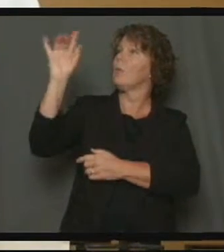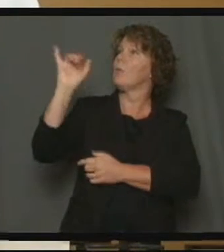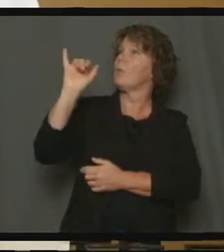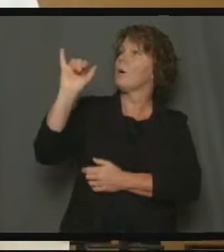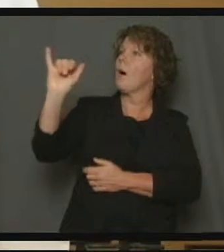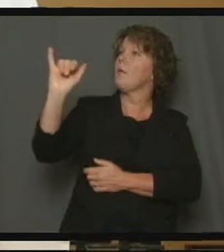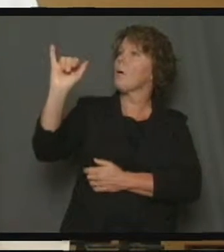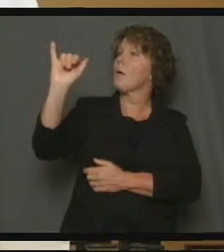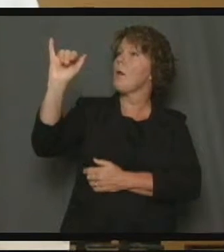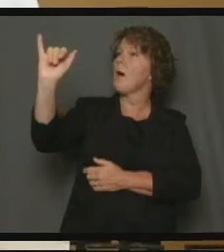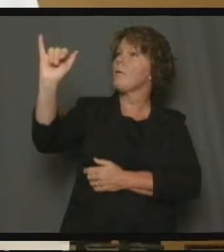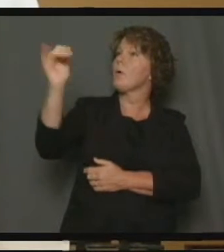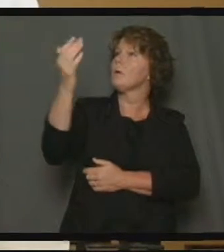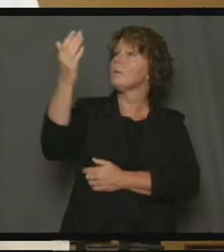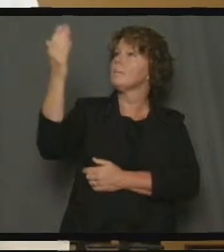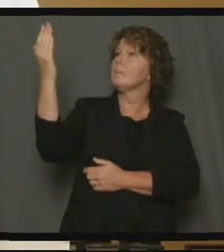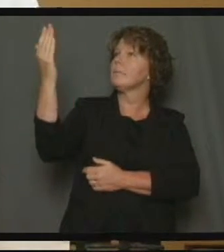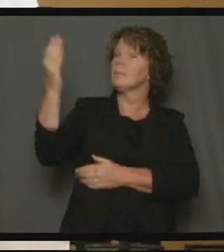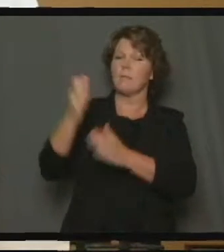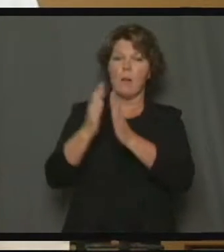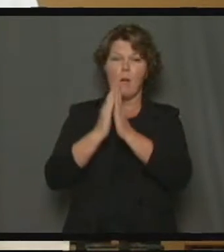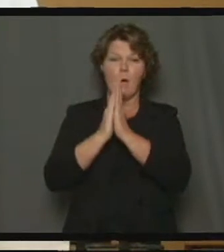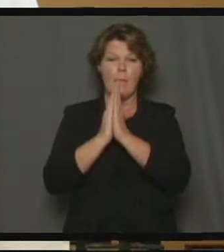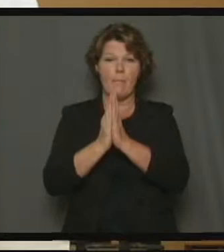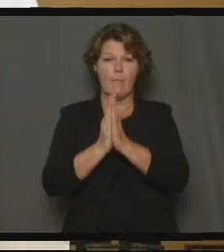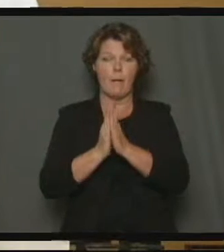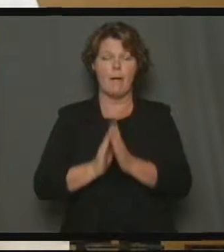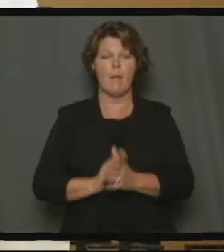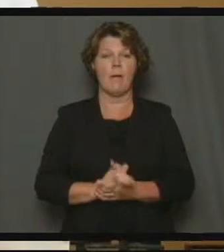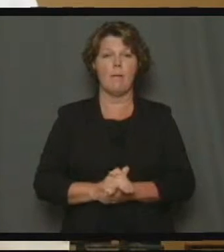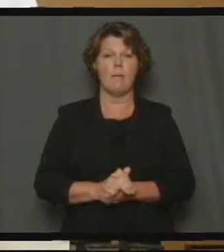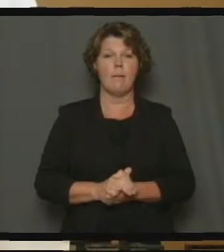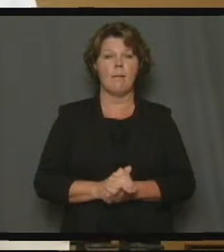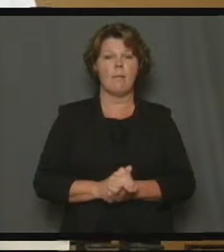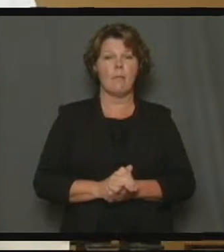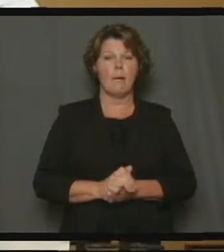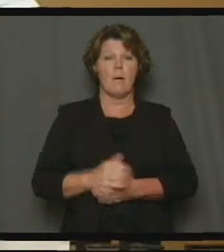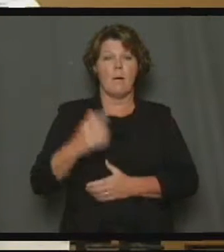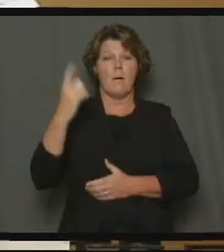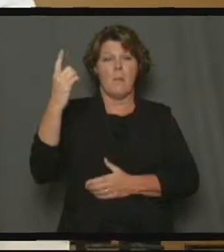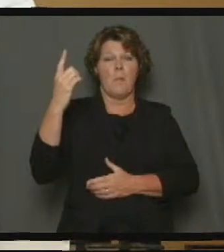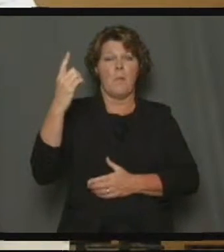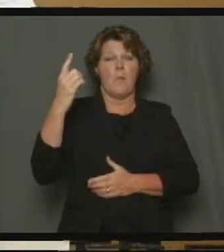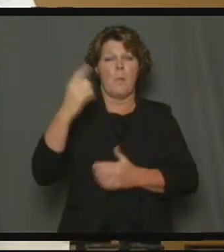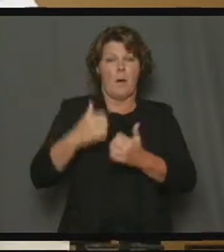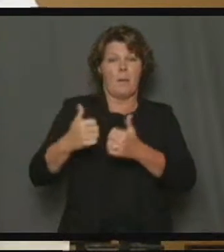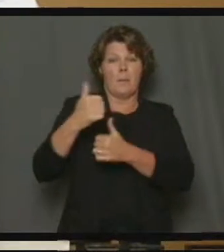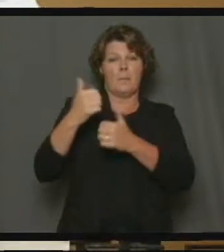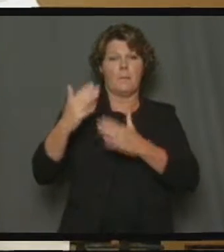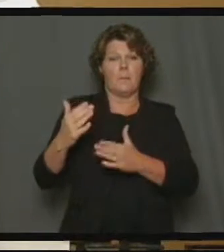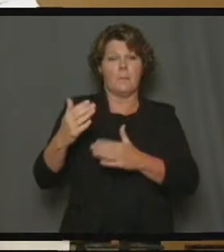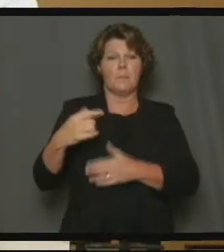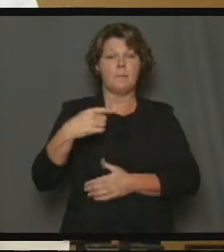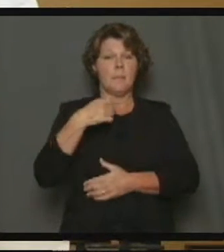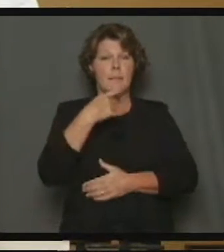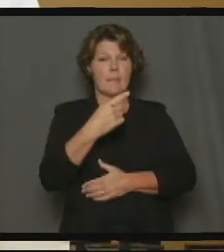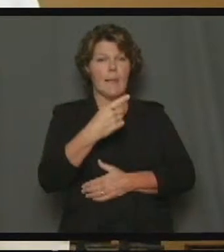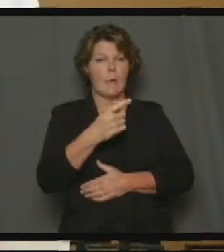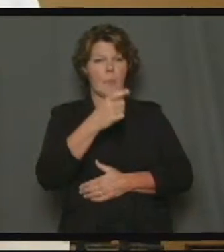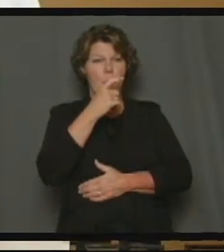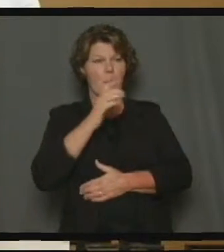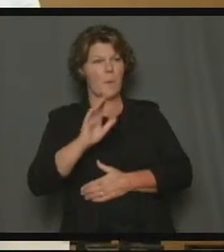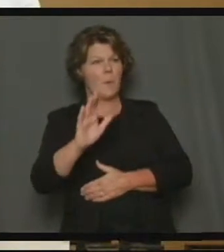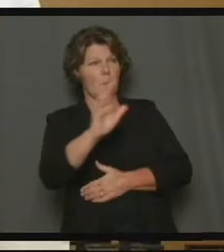forever and ever. Amen." Then one of the elders addressed me, saying, "Who are